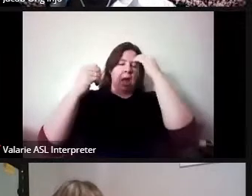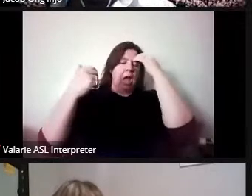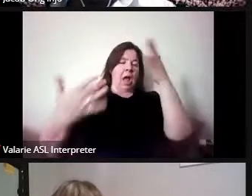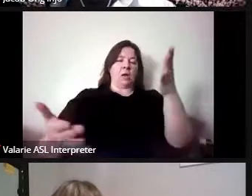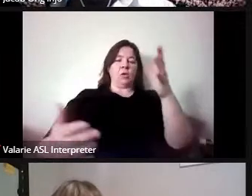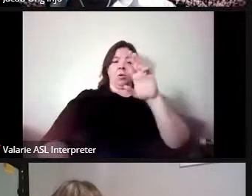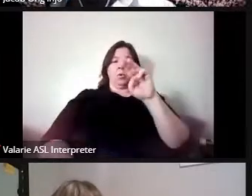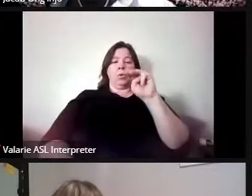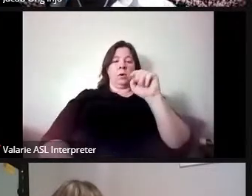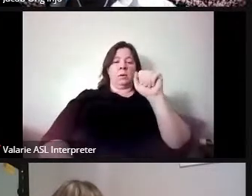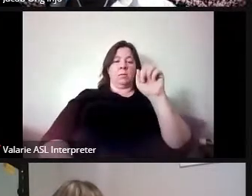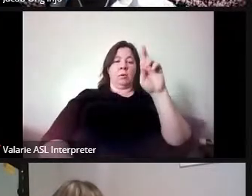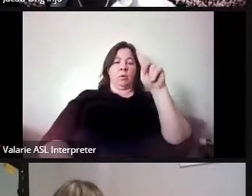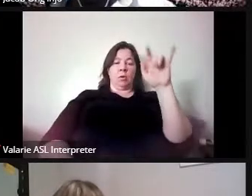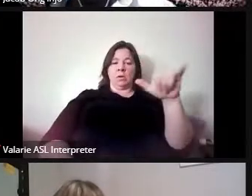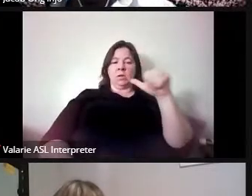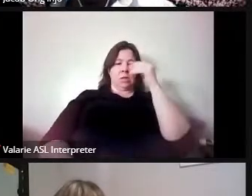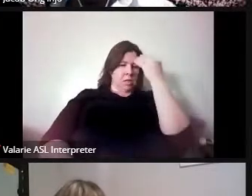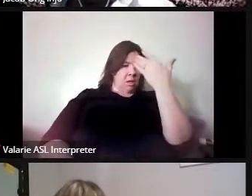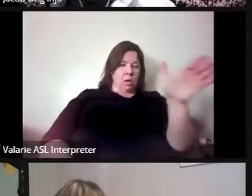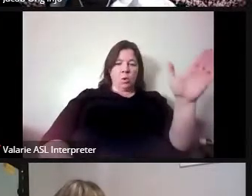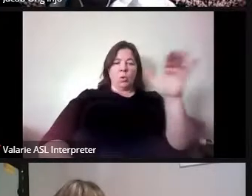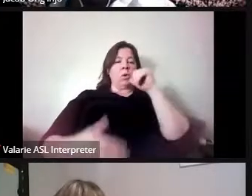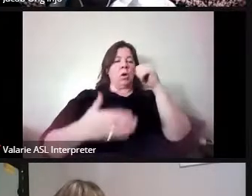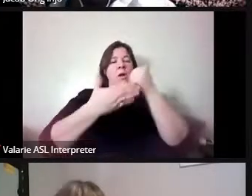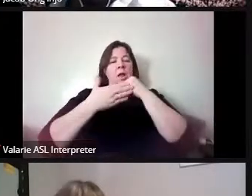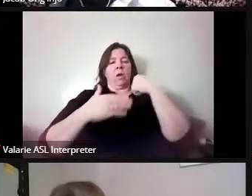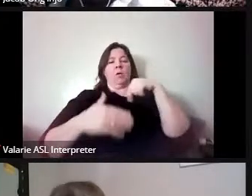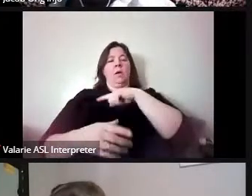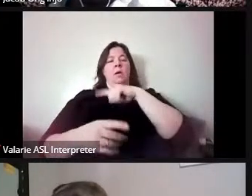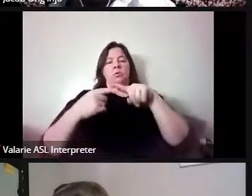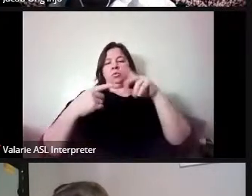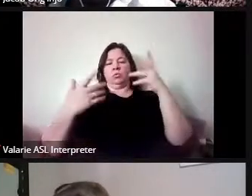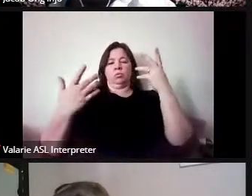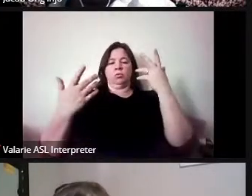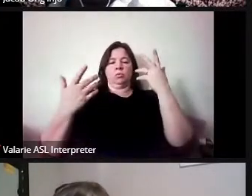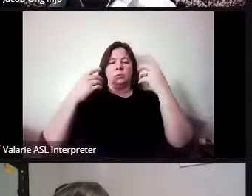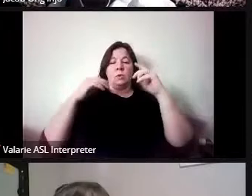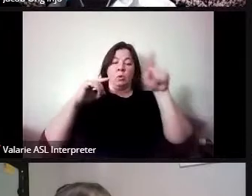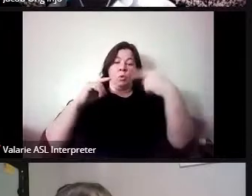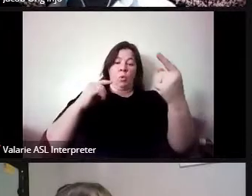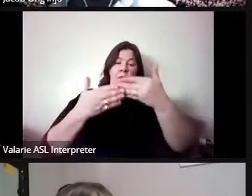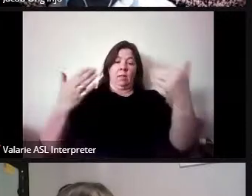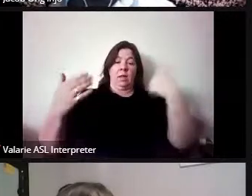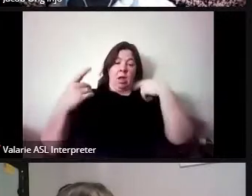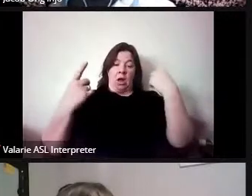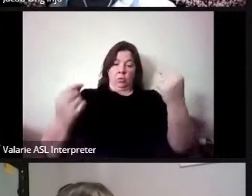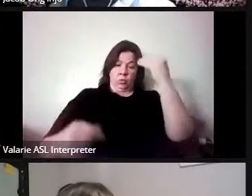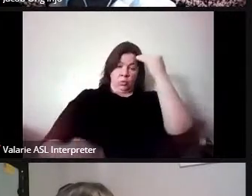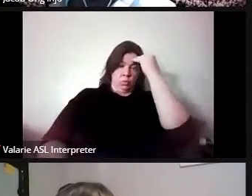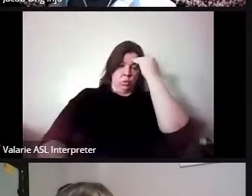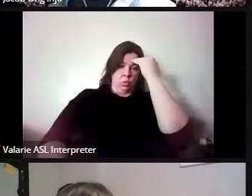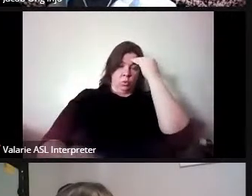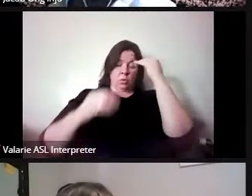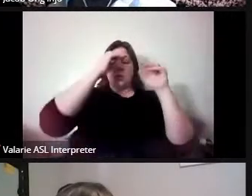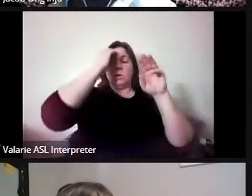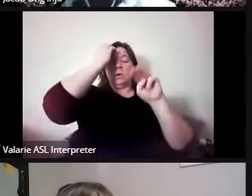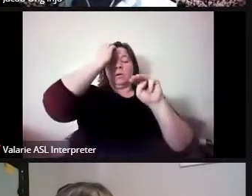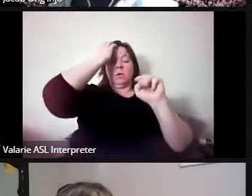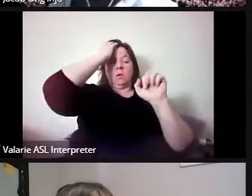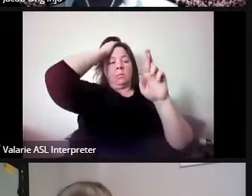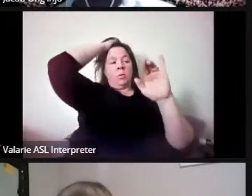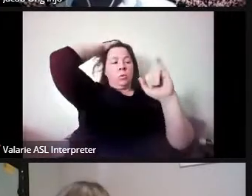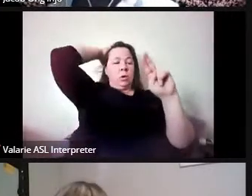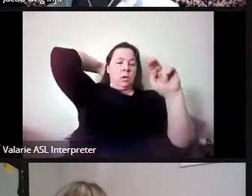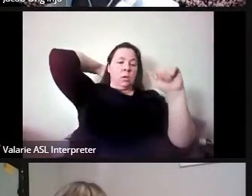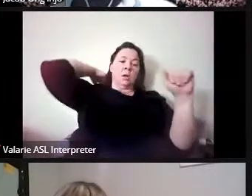Marty doesn't know. So it's not going to help us to. Yeah, the only thing I do know, Marina, yeah? if you're not engaged and you